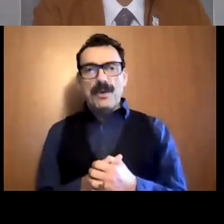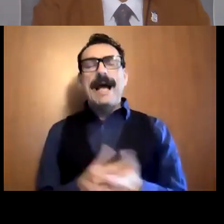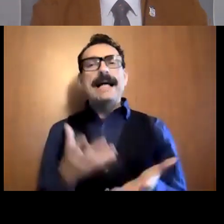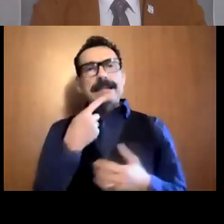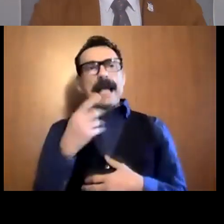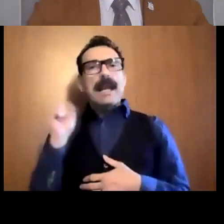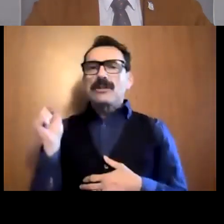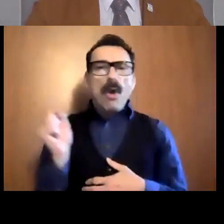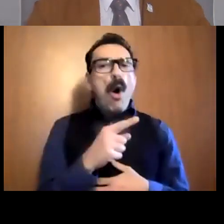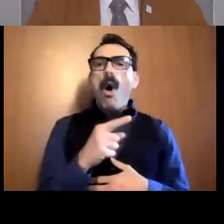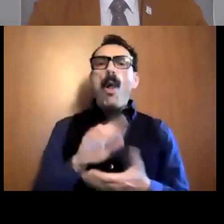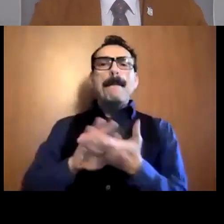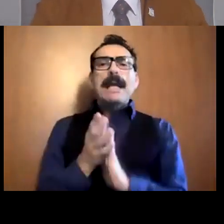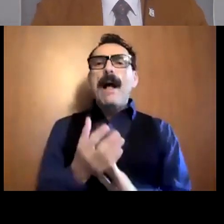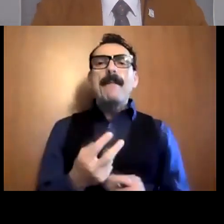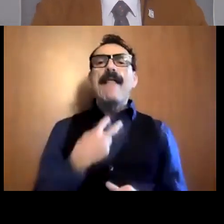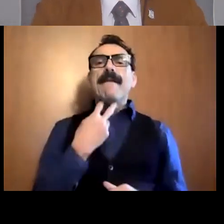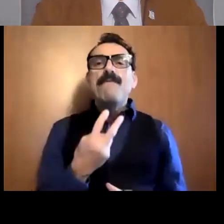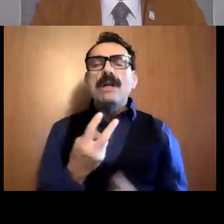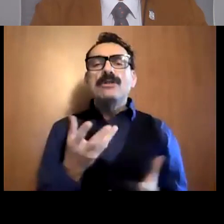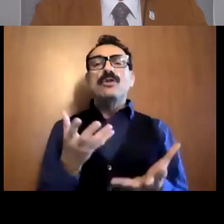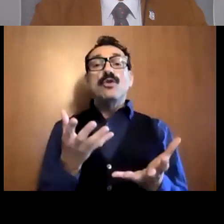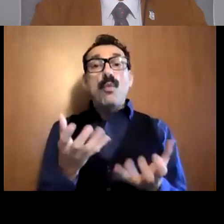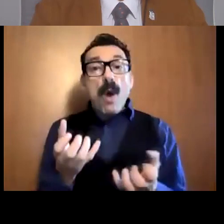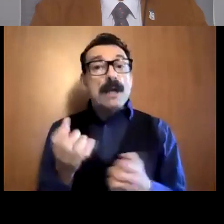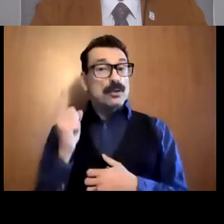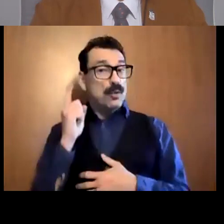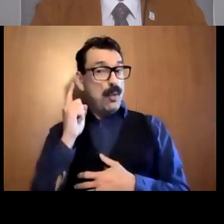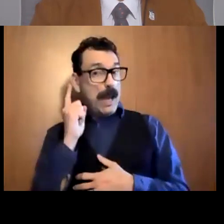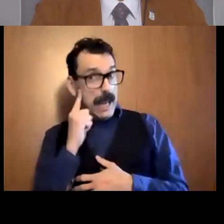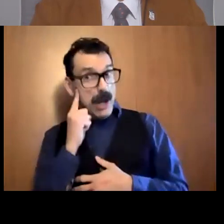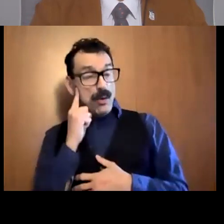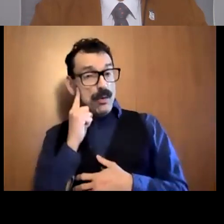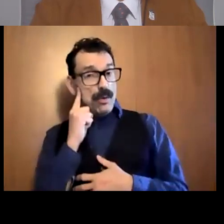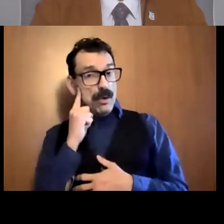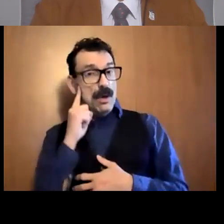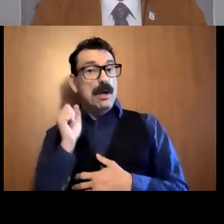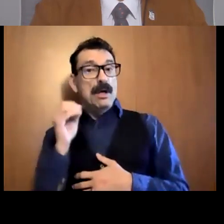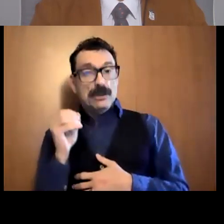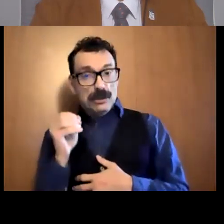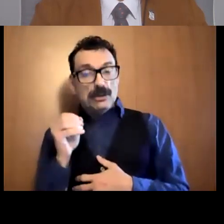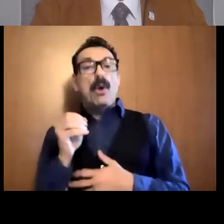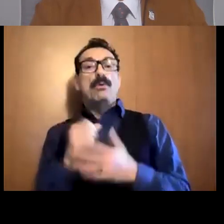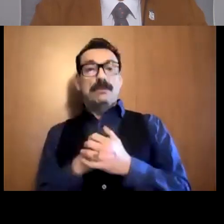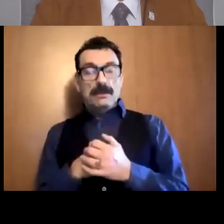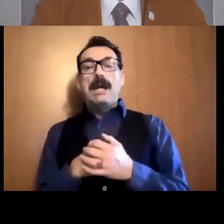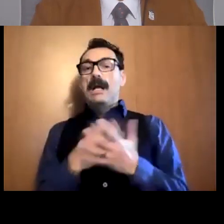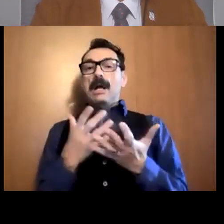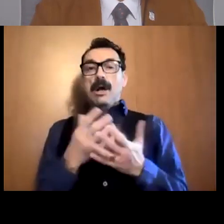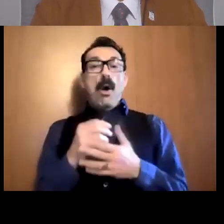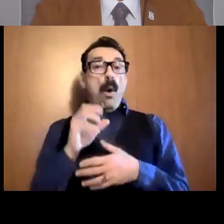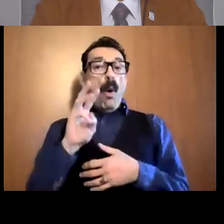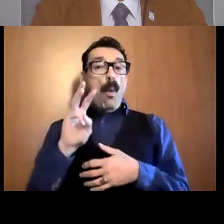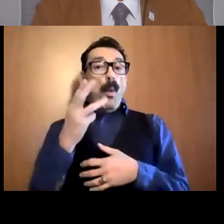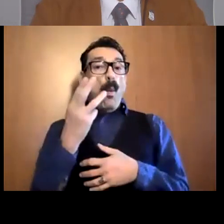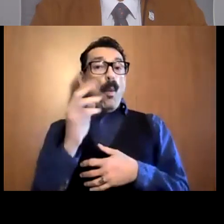stay positive. I always say, if we cannot hear the whispers, then how are we going to attend to the screams? And so